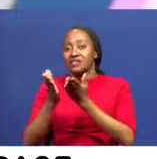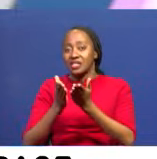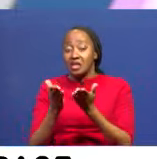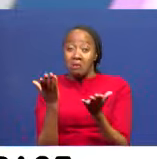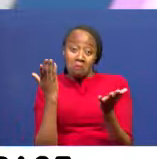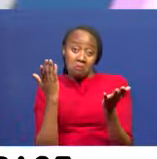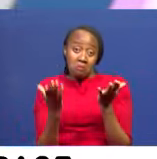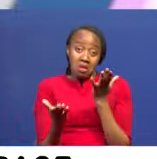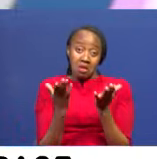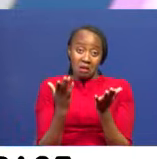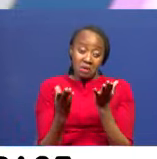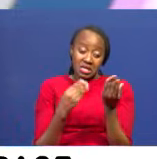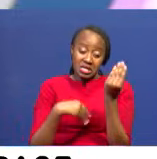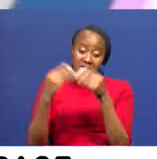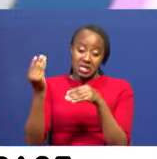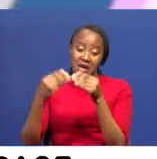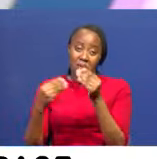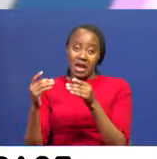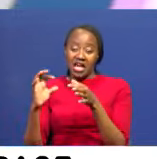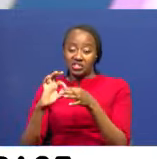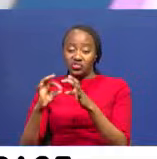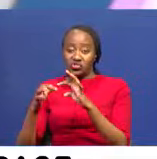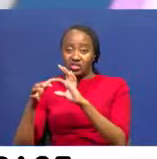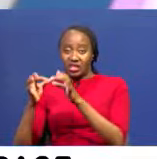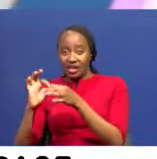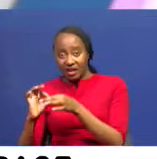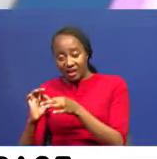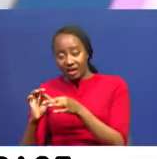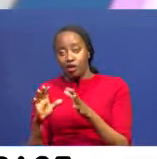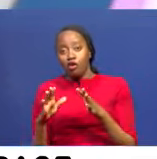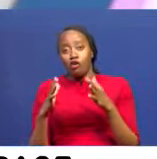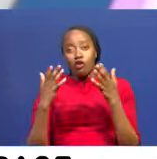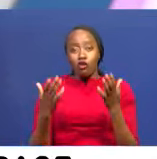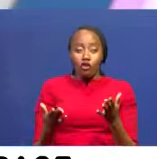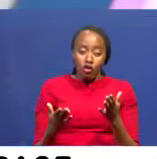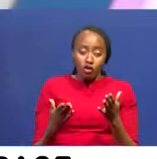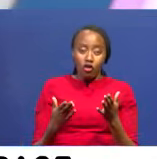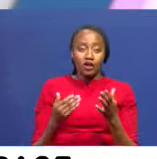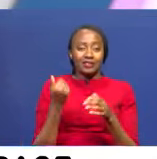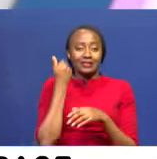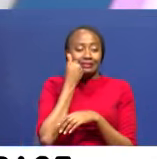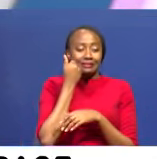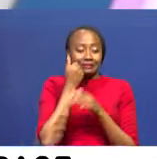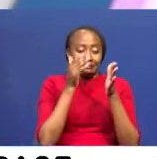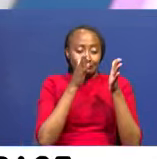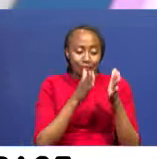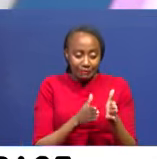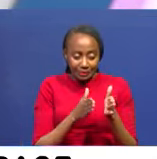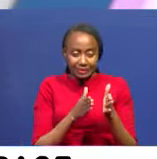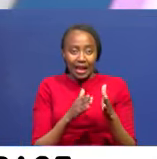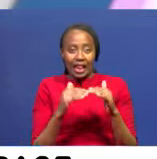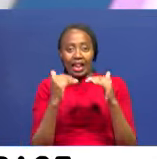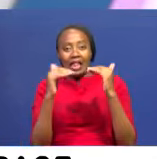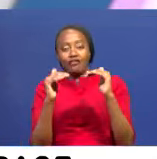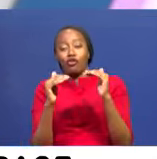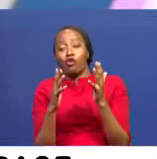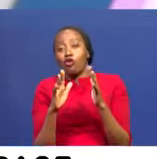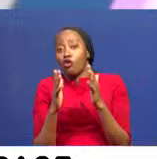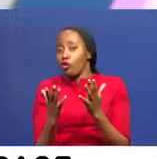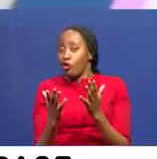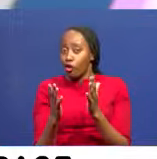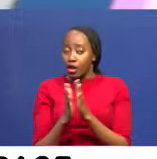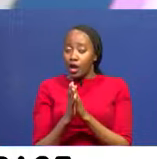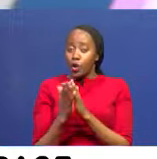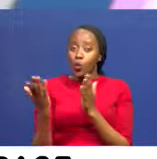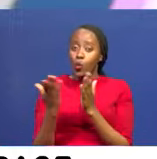at, supply chain level, whether it is at the patient-facing level, or in the back end when it comes to